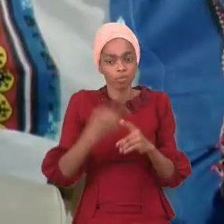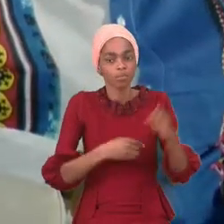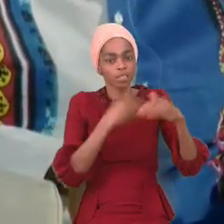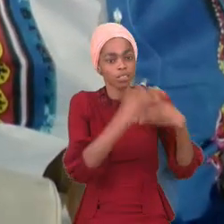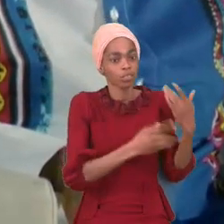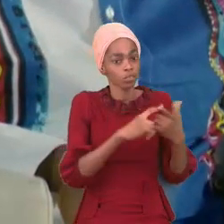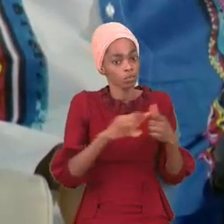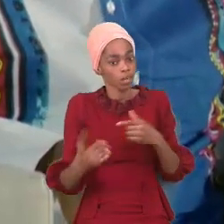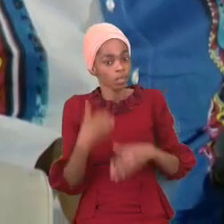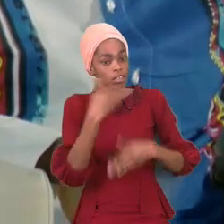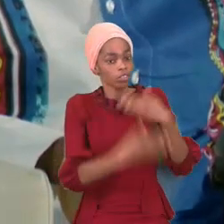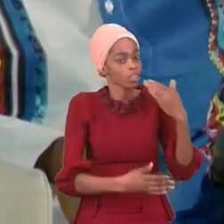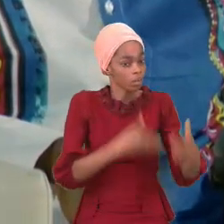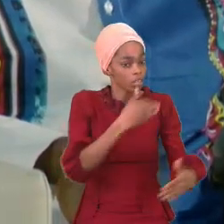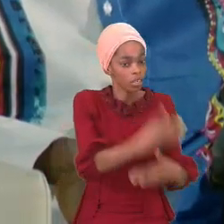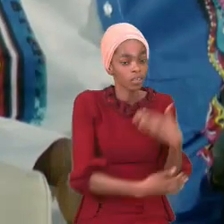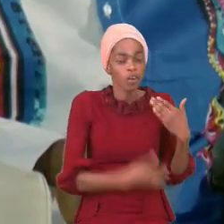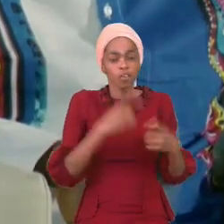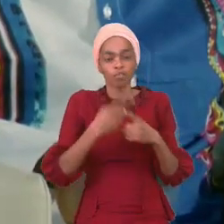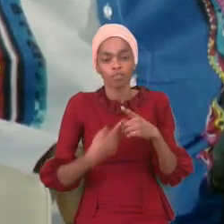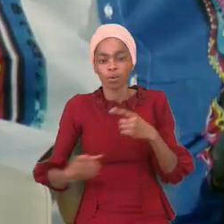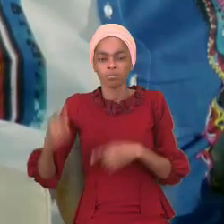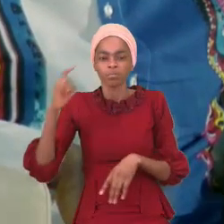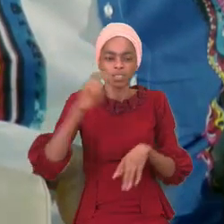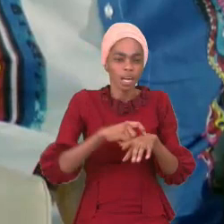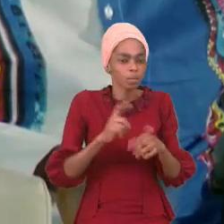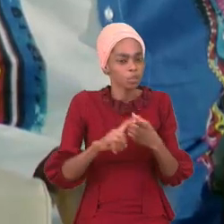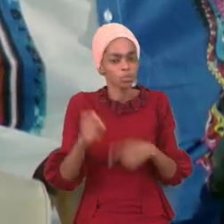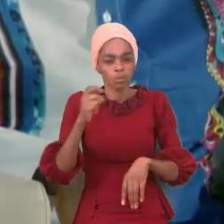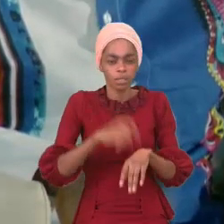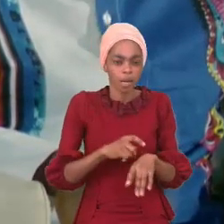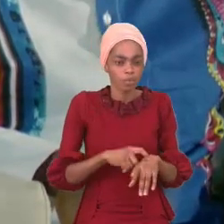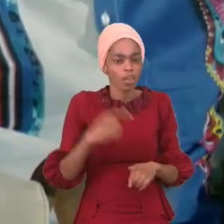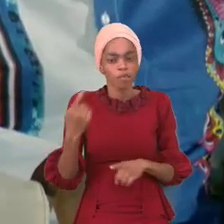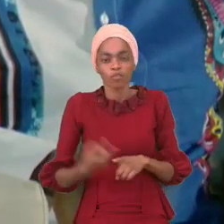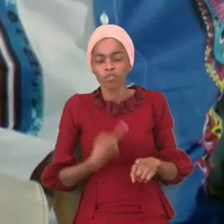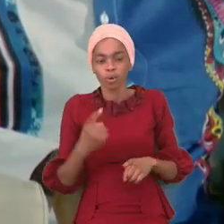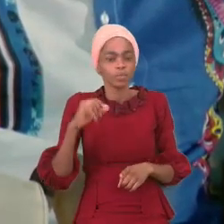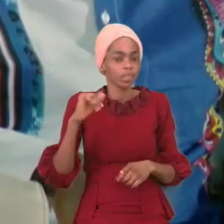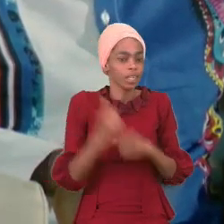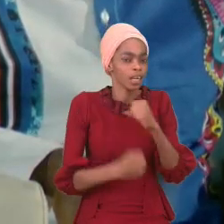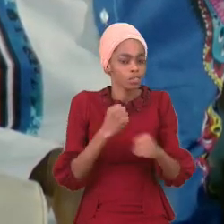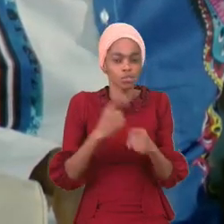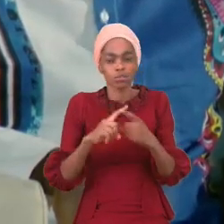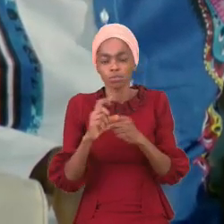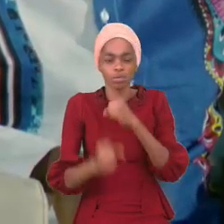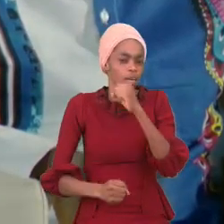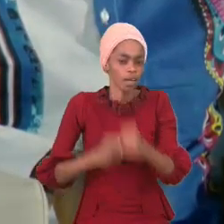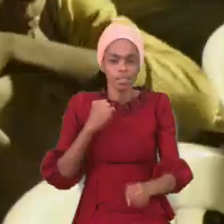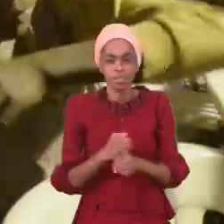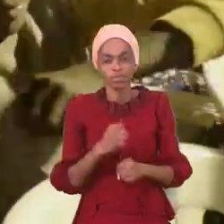generation, from century to century, and from decade to decade, and from year to